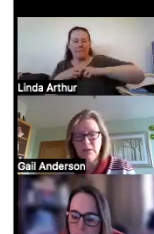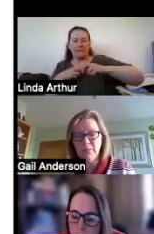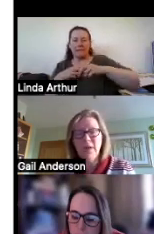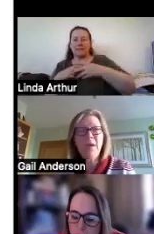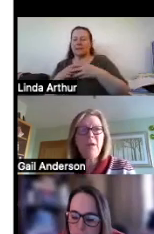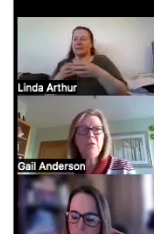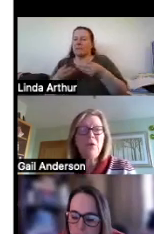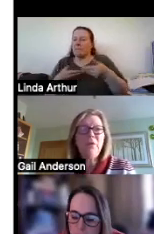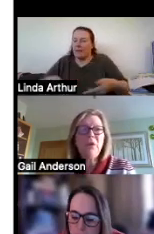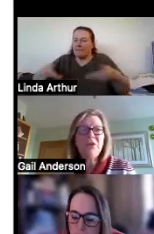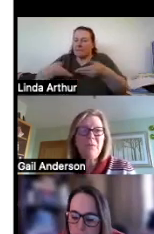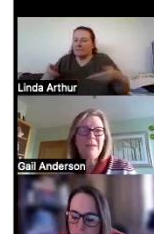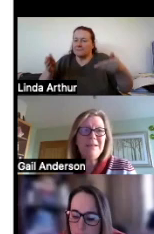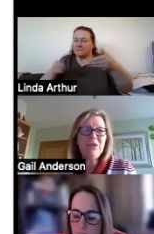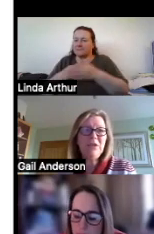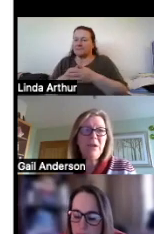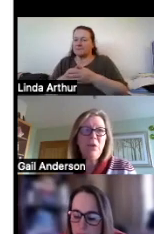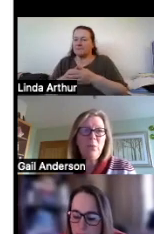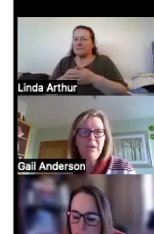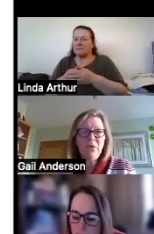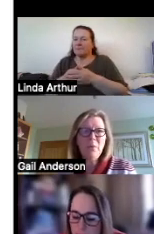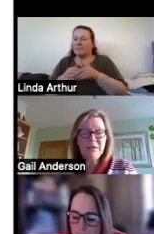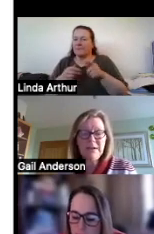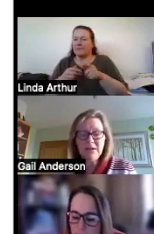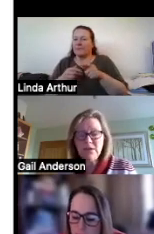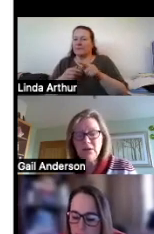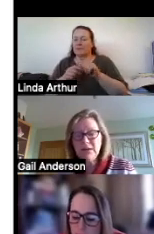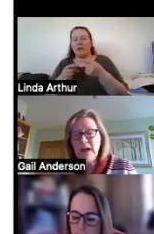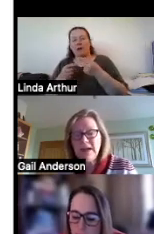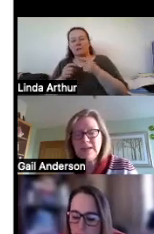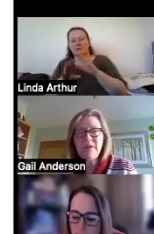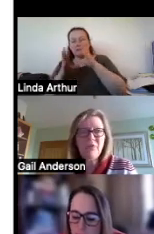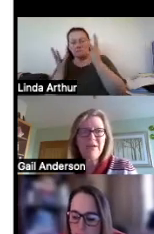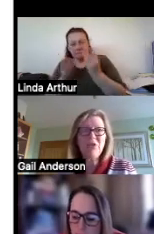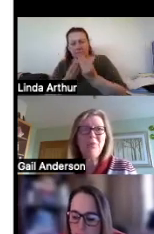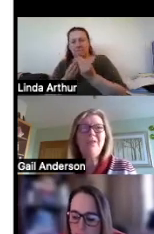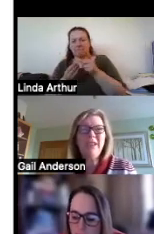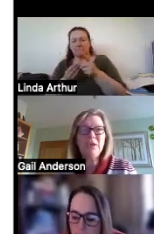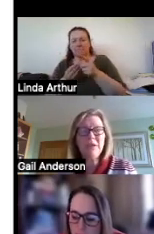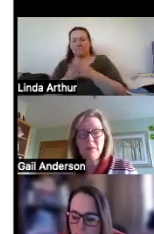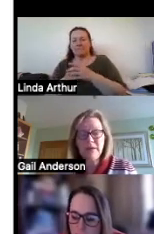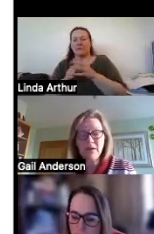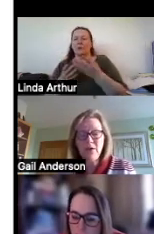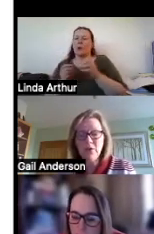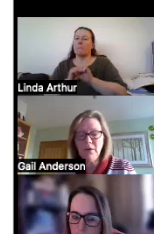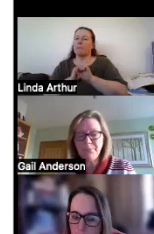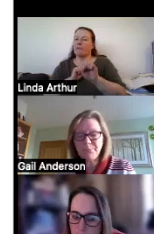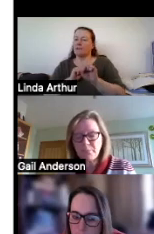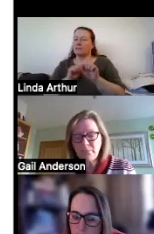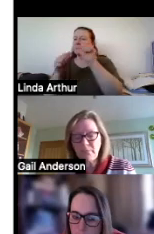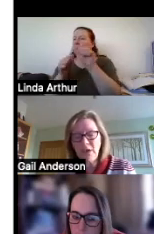also. So the overarching message within our presentation to a certain extent has been in relation to prevention is better than